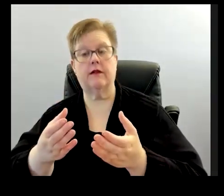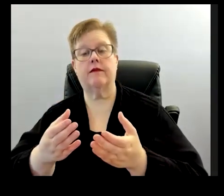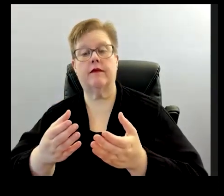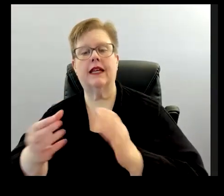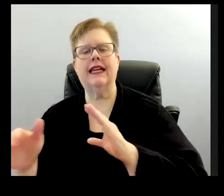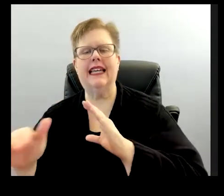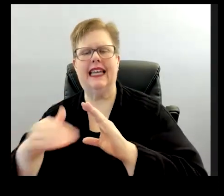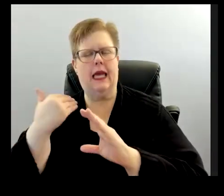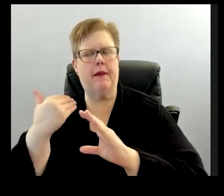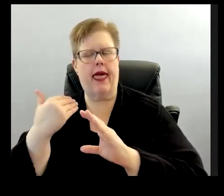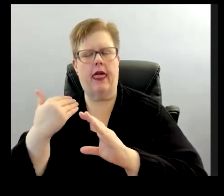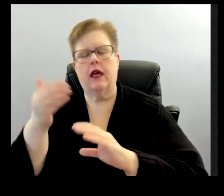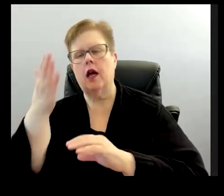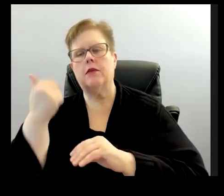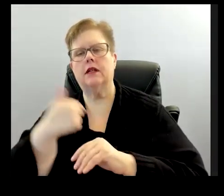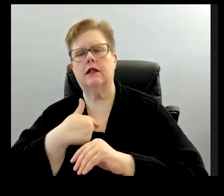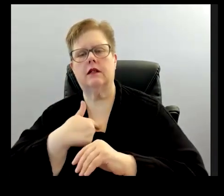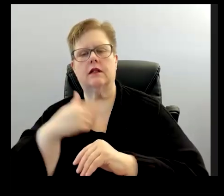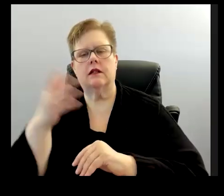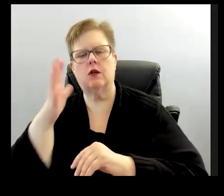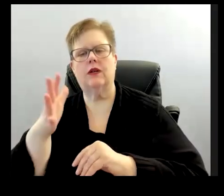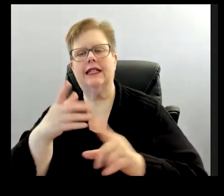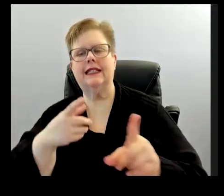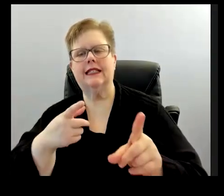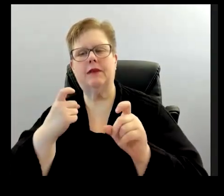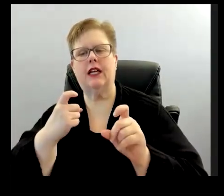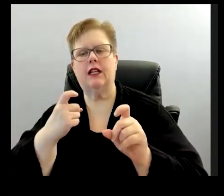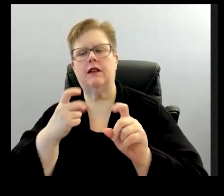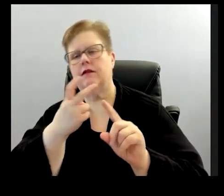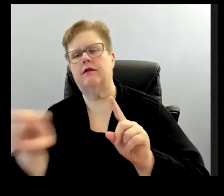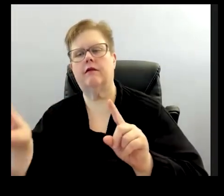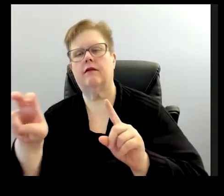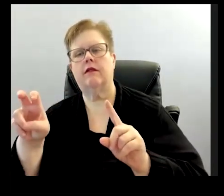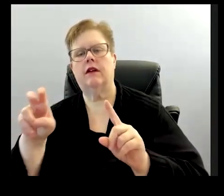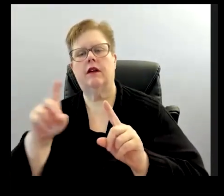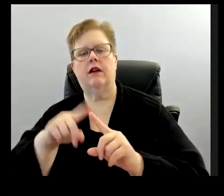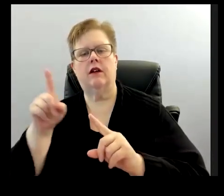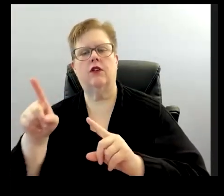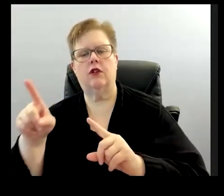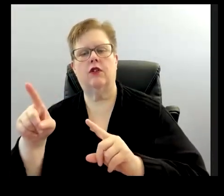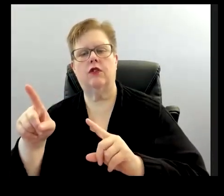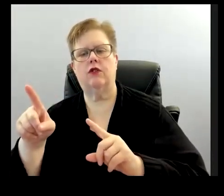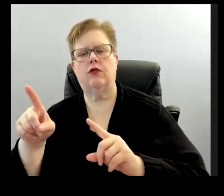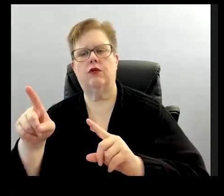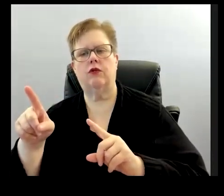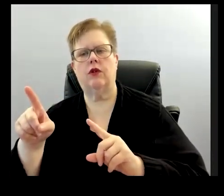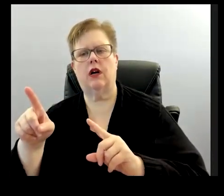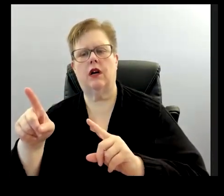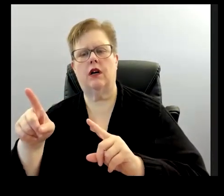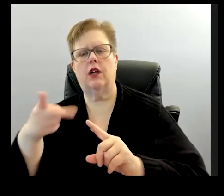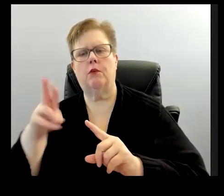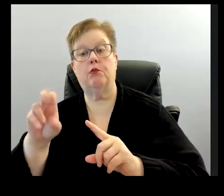an email because what I will do is I will speed your question over to the bursar and get you an answer.